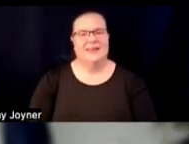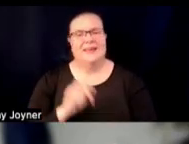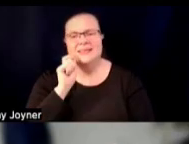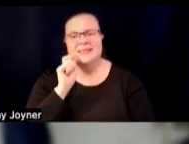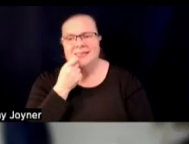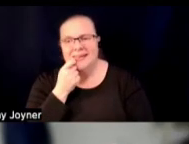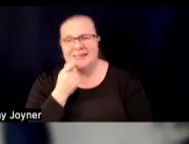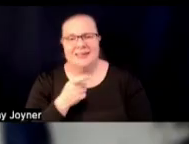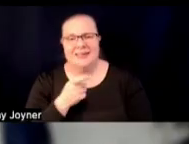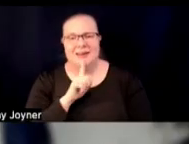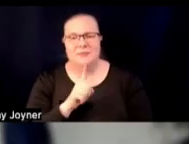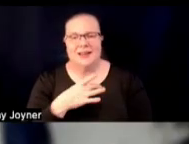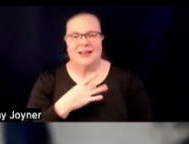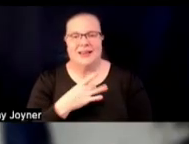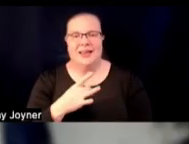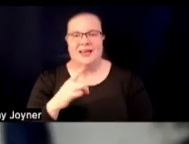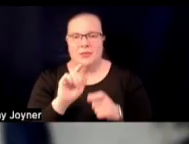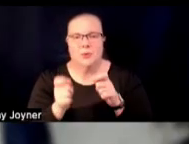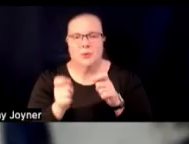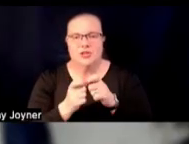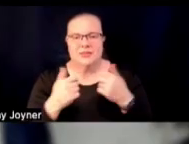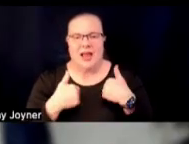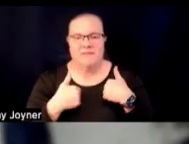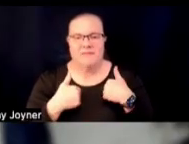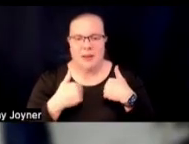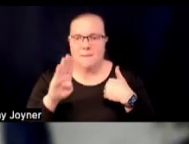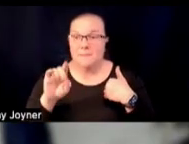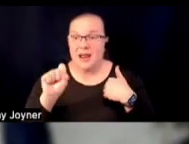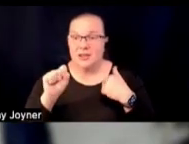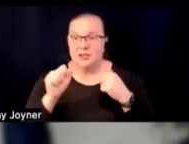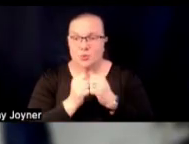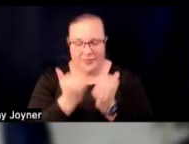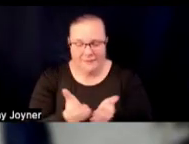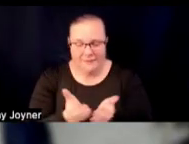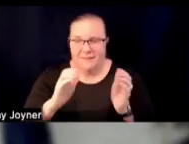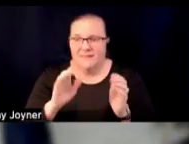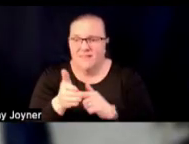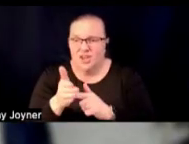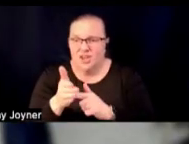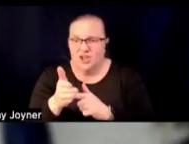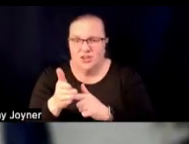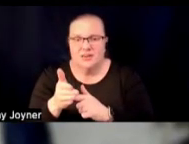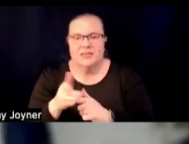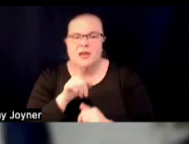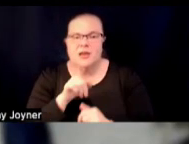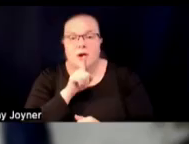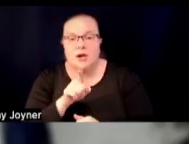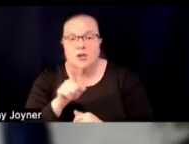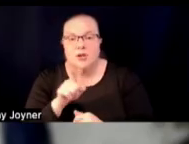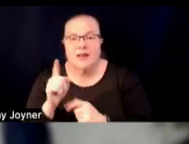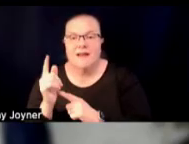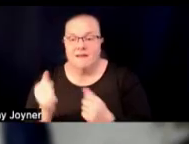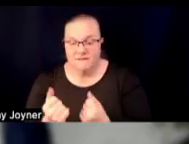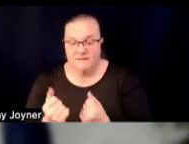like the witches carrying little bags with little fish in them. Yes, actually, they're little fire They're spirits. little